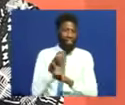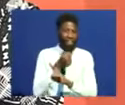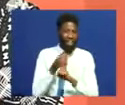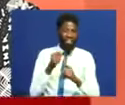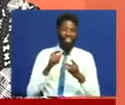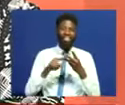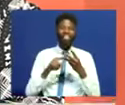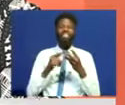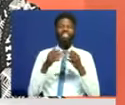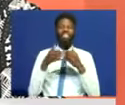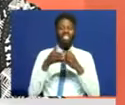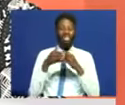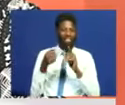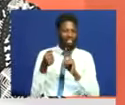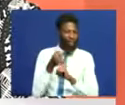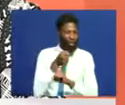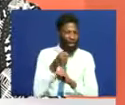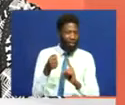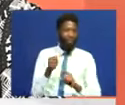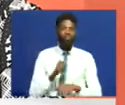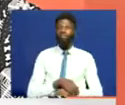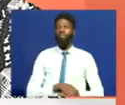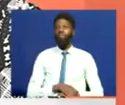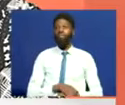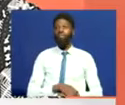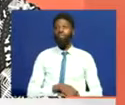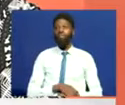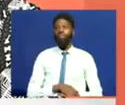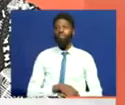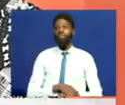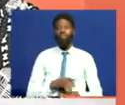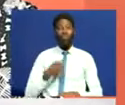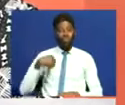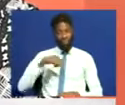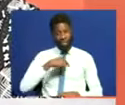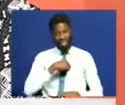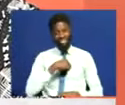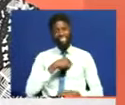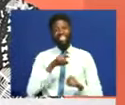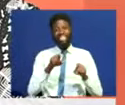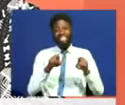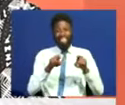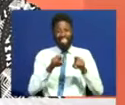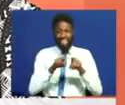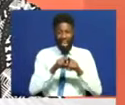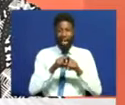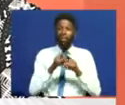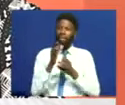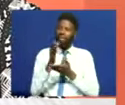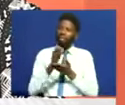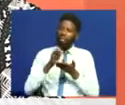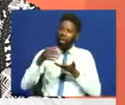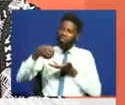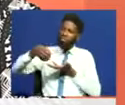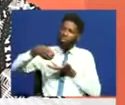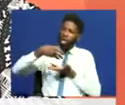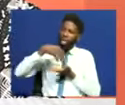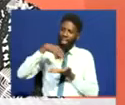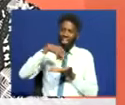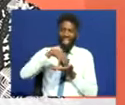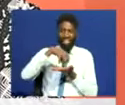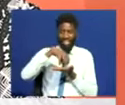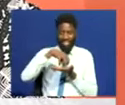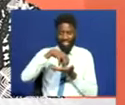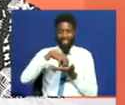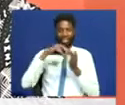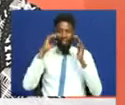under. Of course, we also, within that, we also receive cases that involve a lot of economic violence as well as